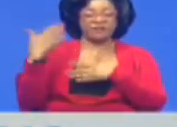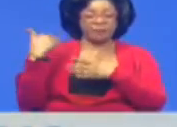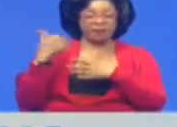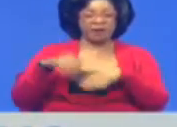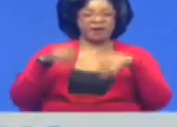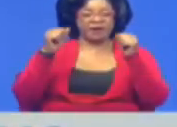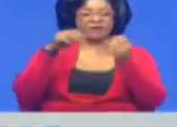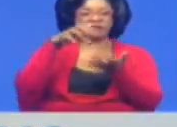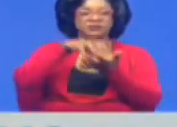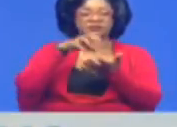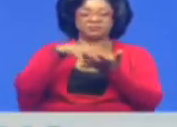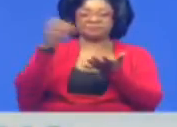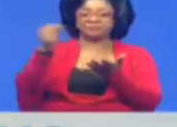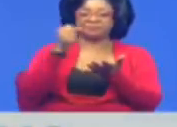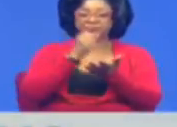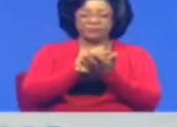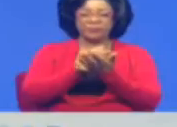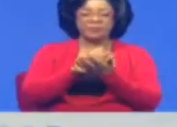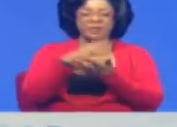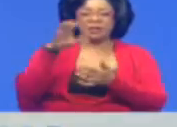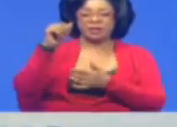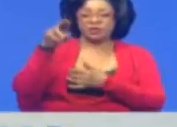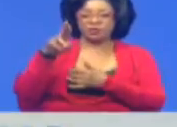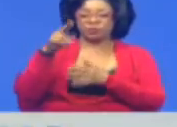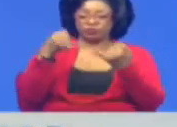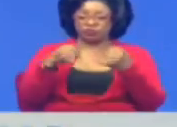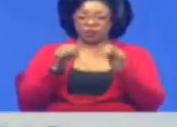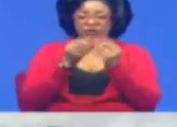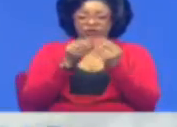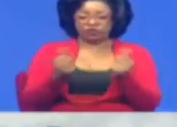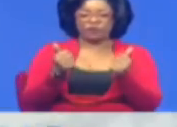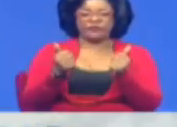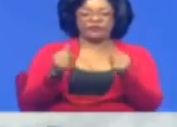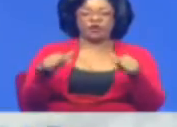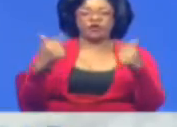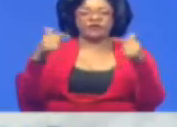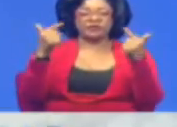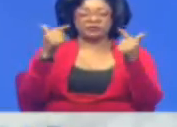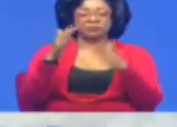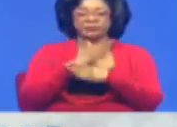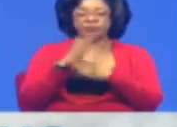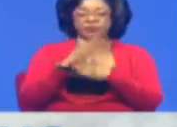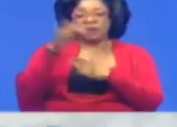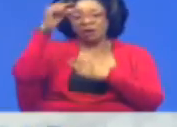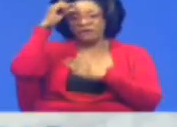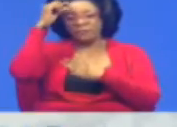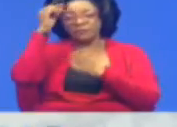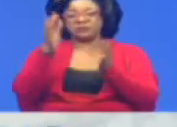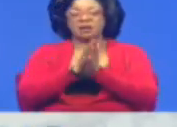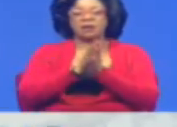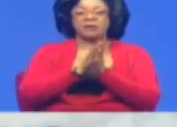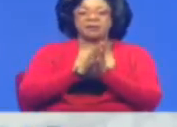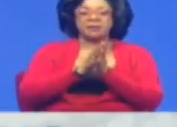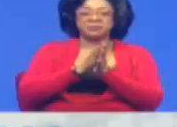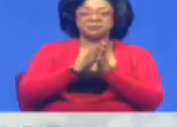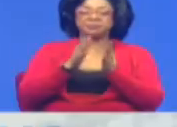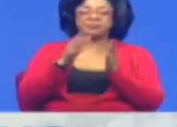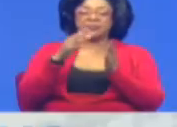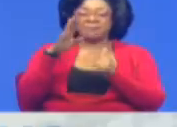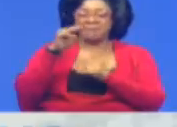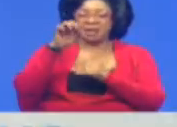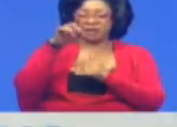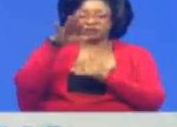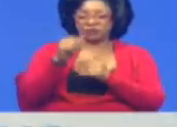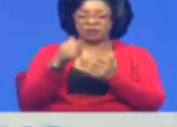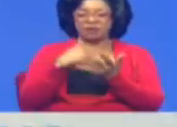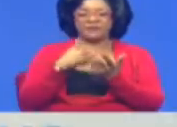been appointed by the African Union to try and resolve the conflict between the government and the militia of the Tigray People's